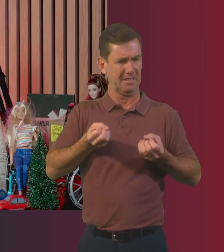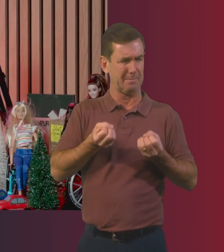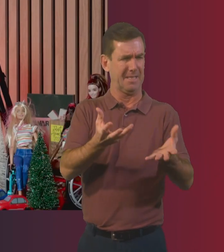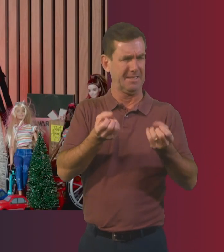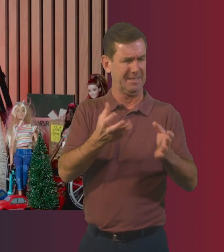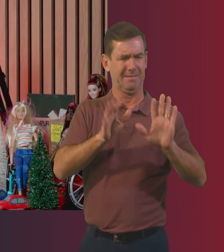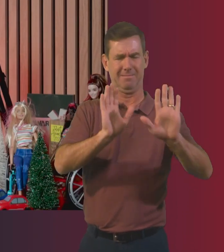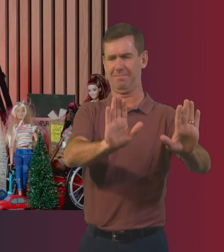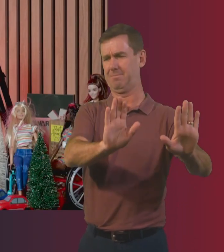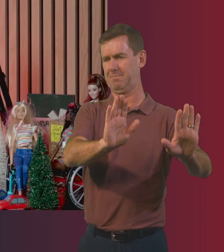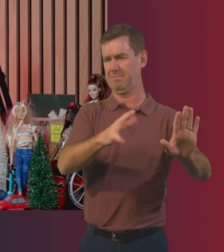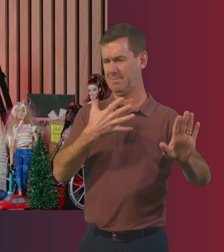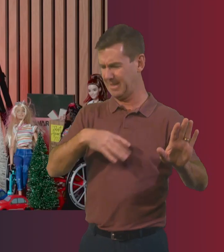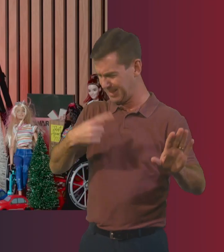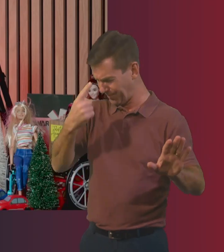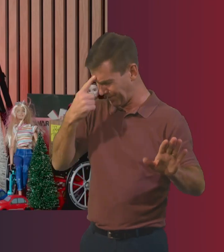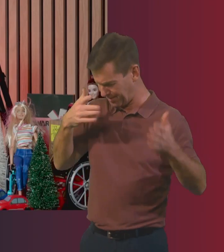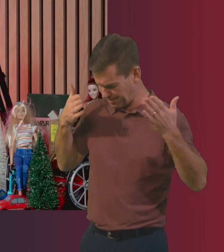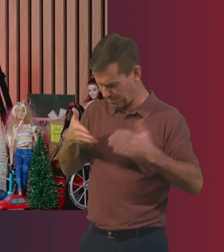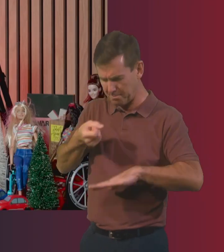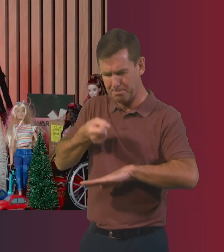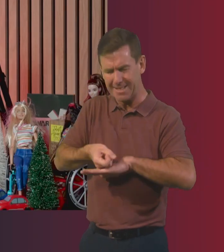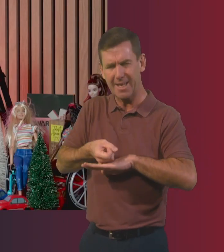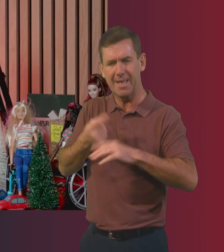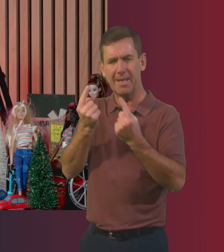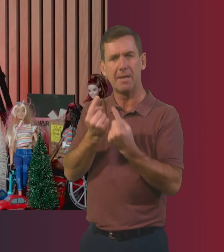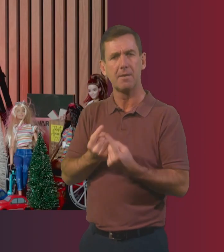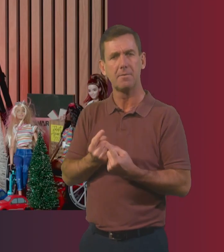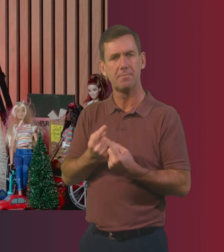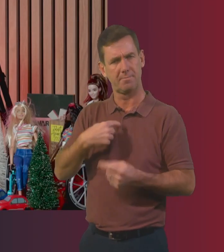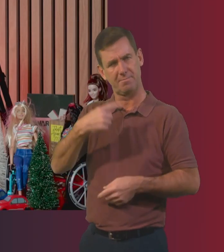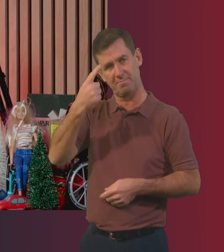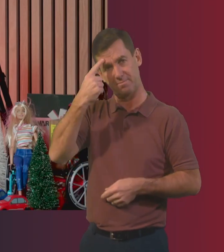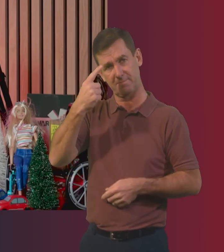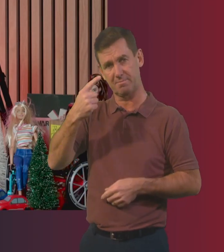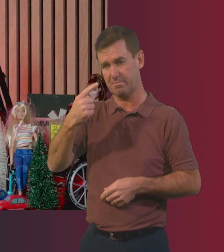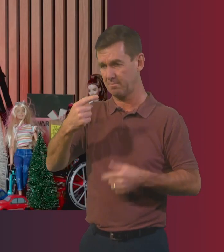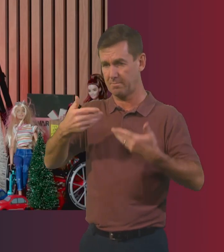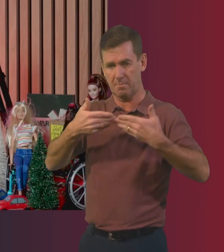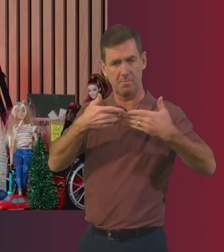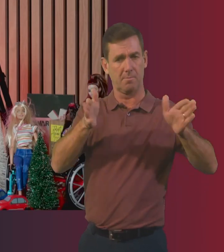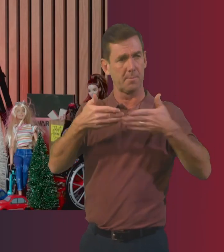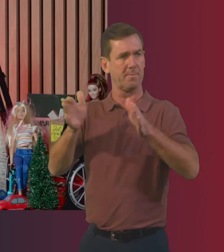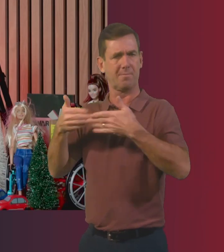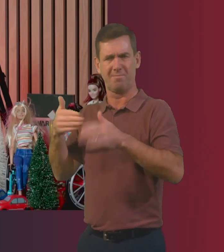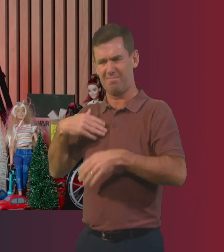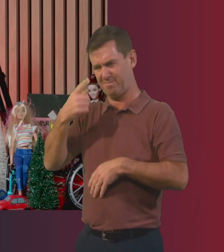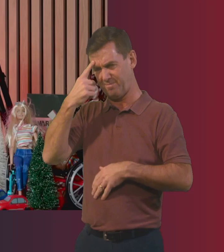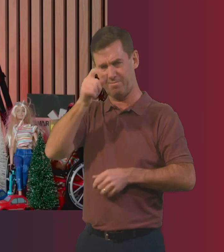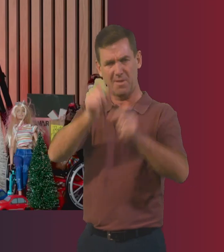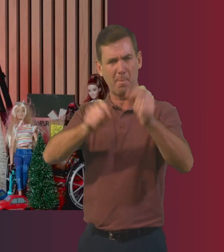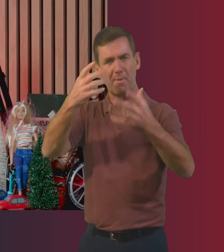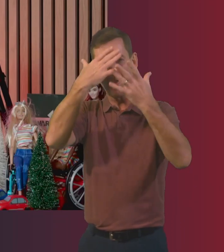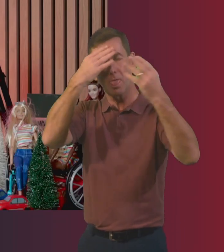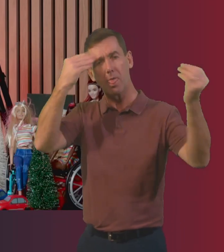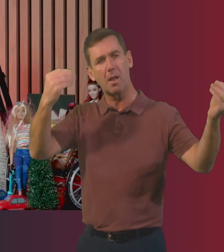we can't live on the luxury side all the time. But I feel like sometimes people have since forgotten. And I don't think that is a healthy